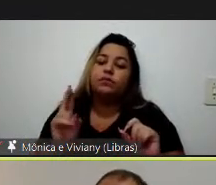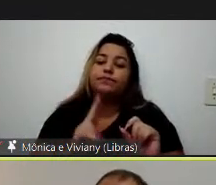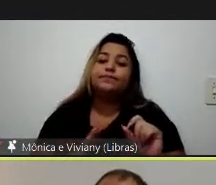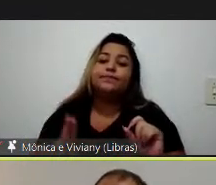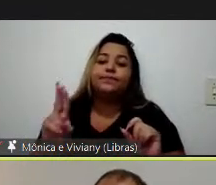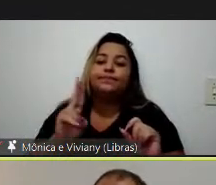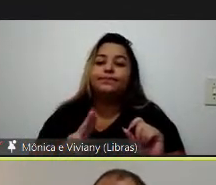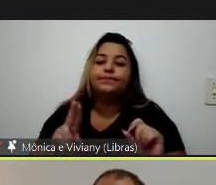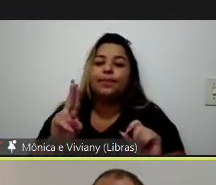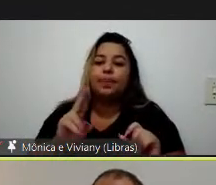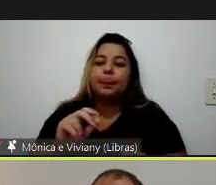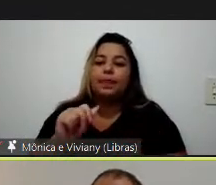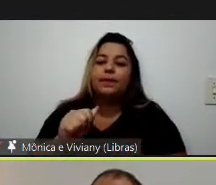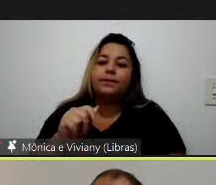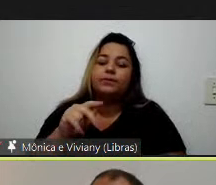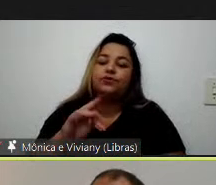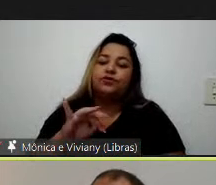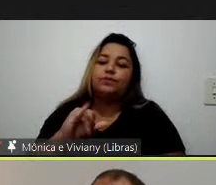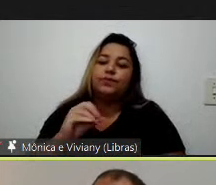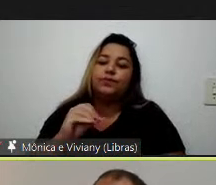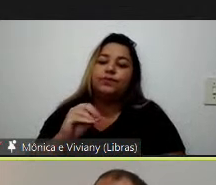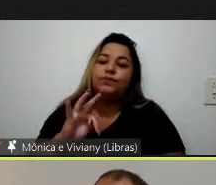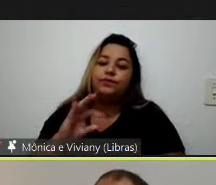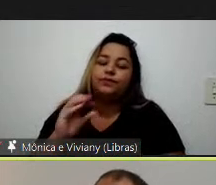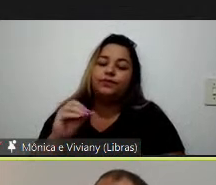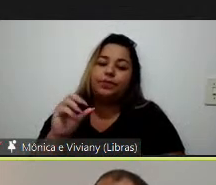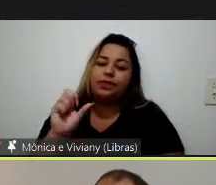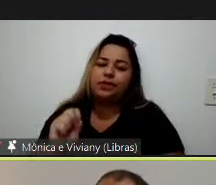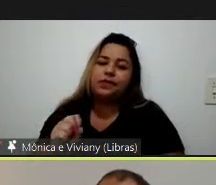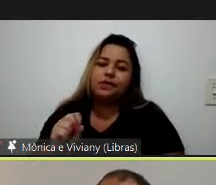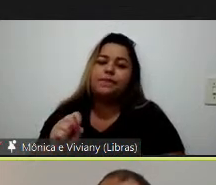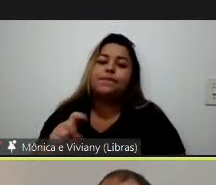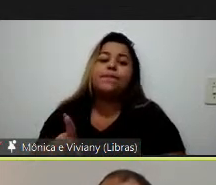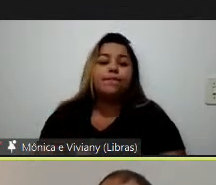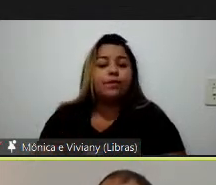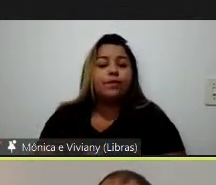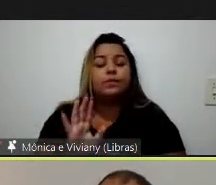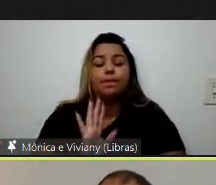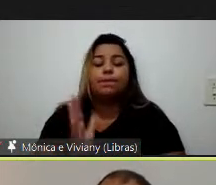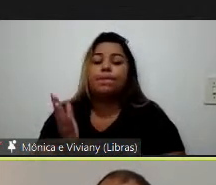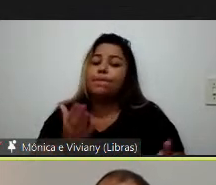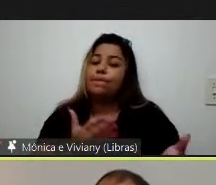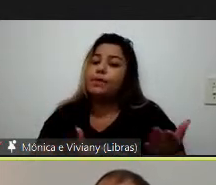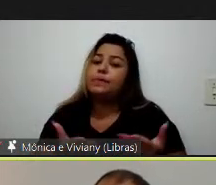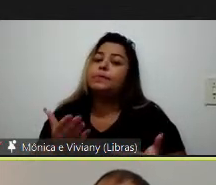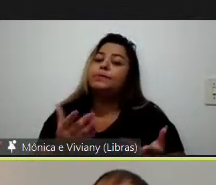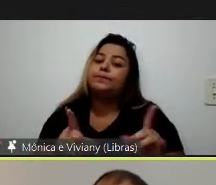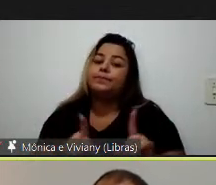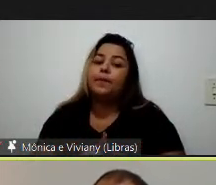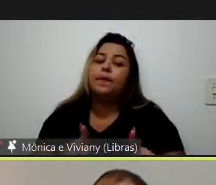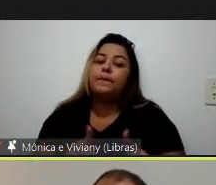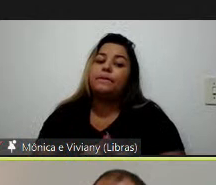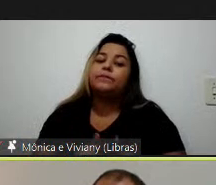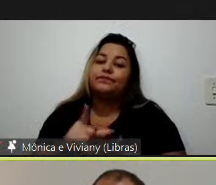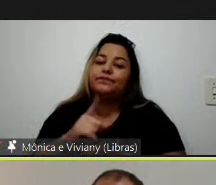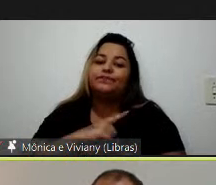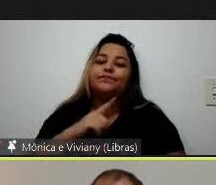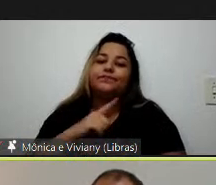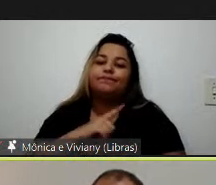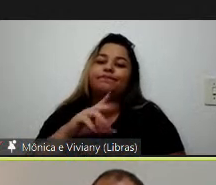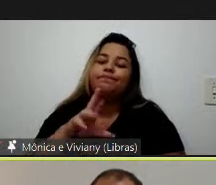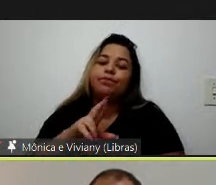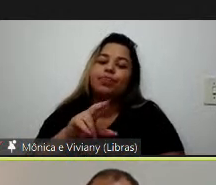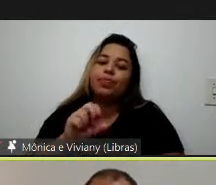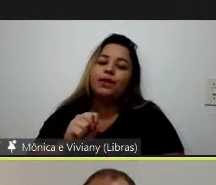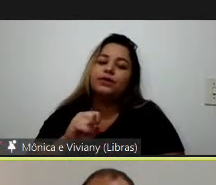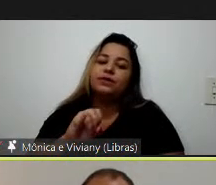of antibiotics in agriculture contributes to the development of antibiotic resistance, which also threatens human health.